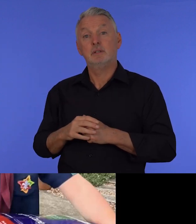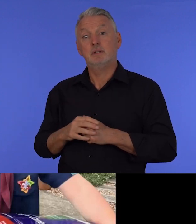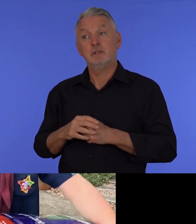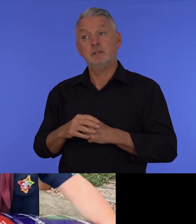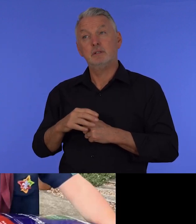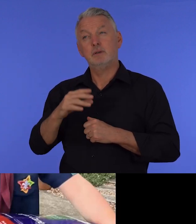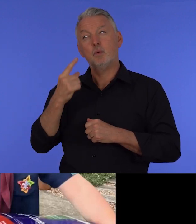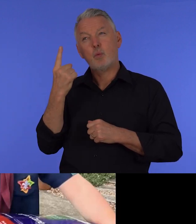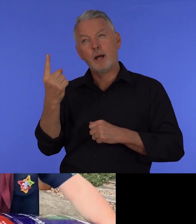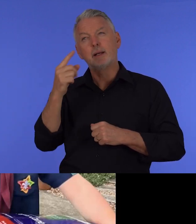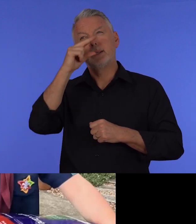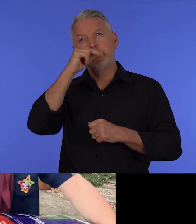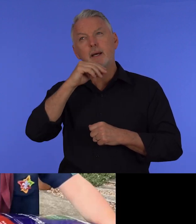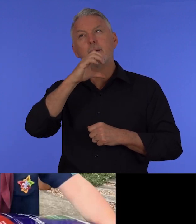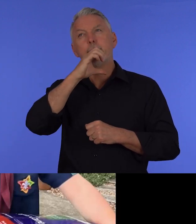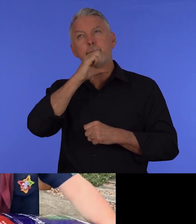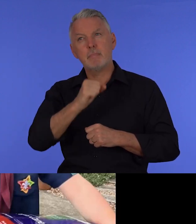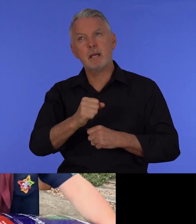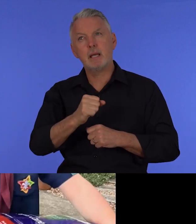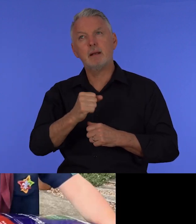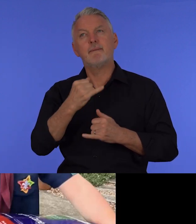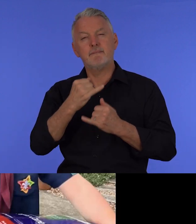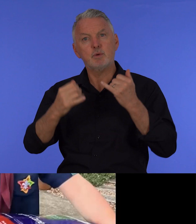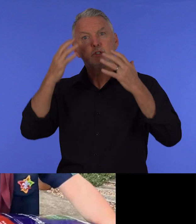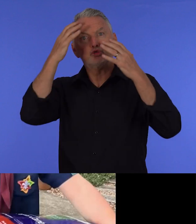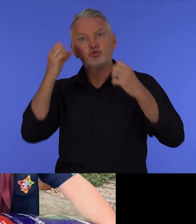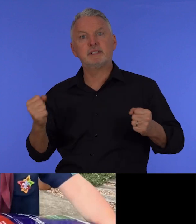Pre-Scouts, we had a young man who